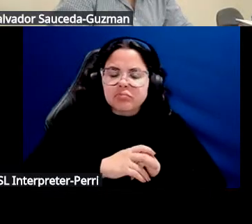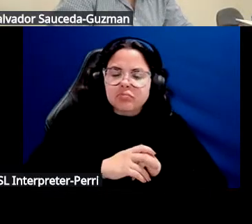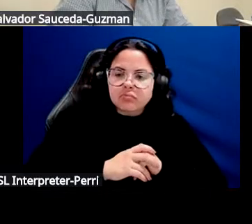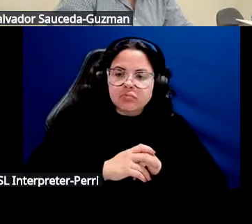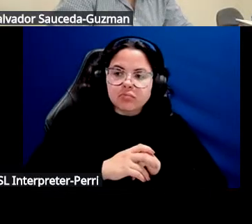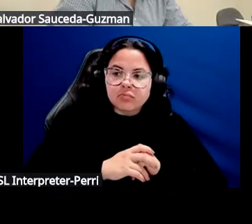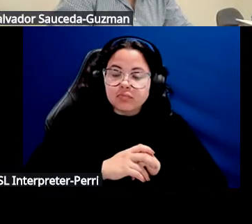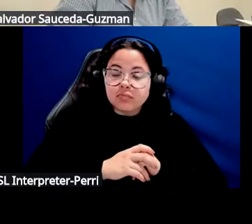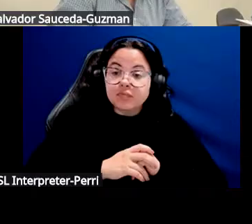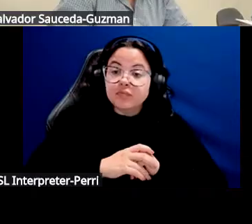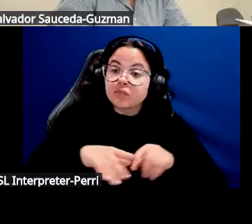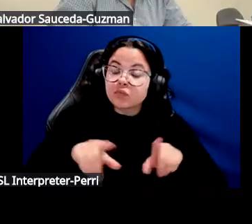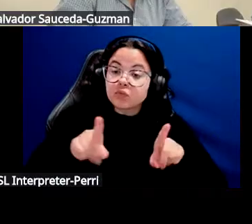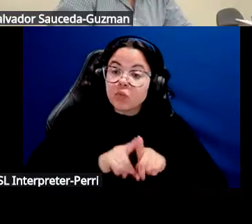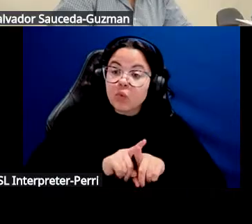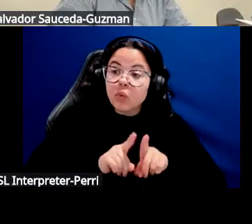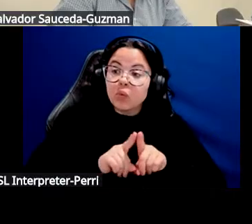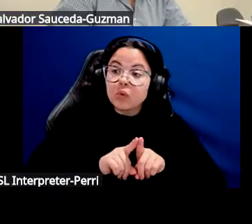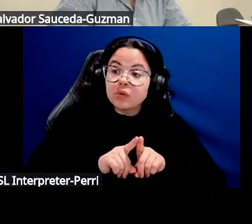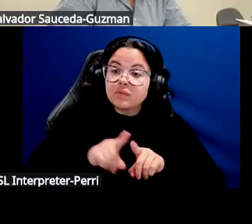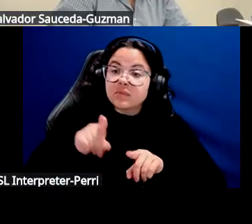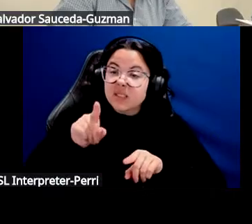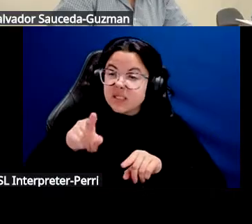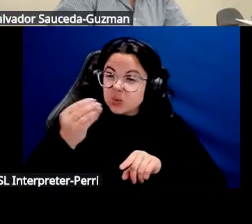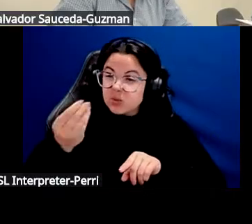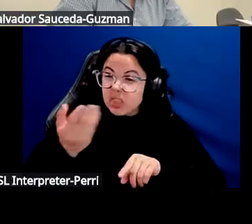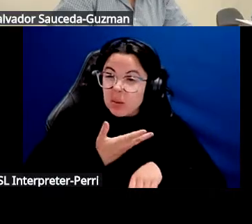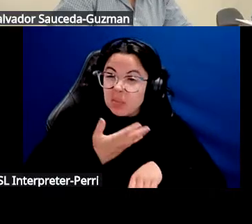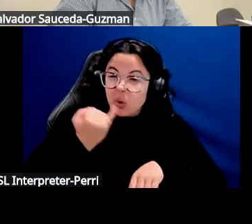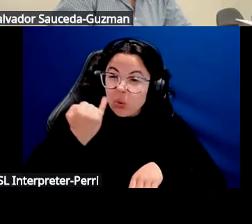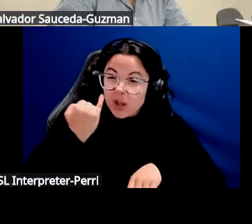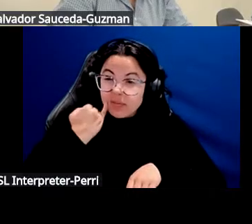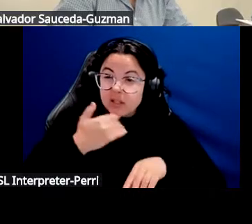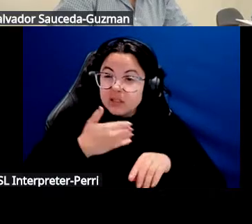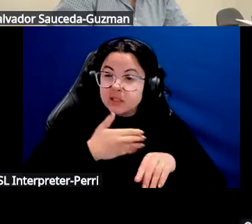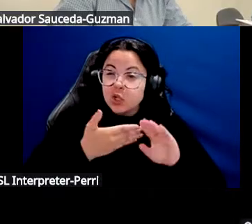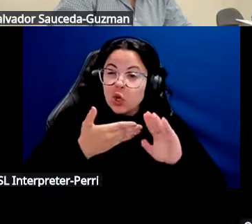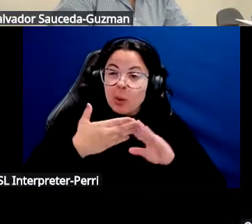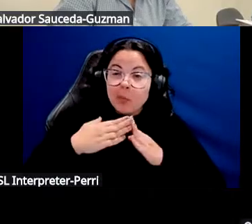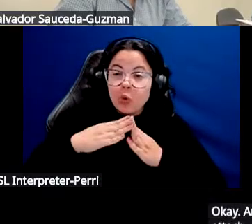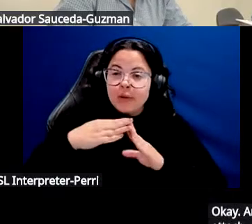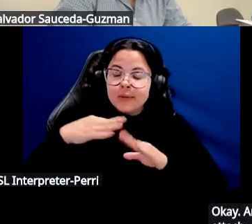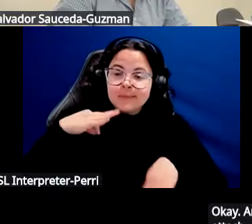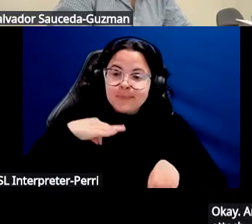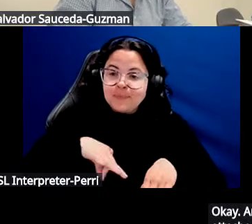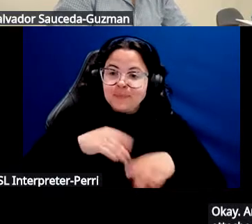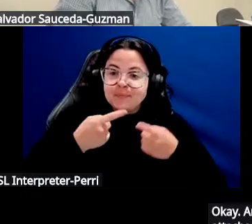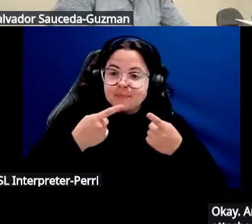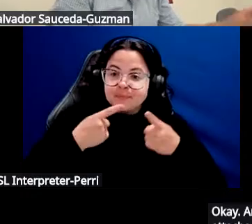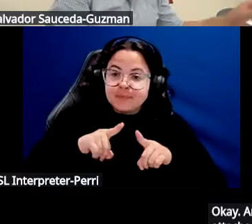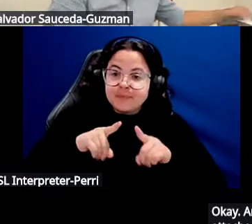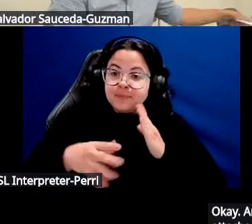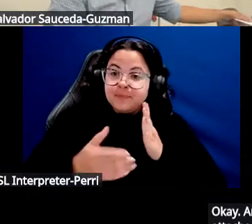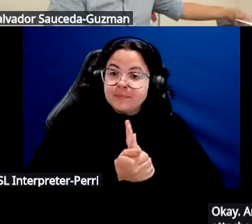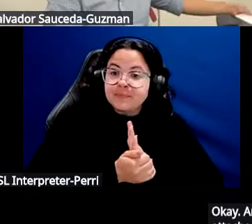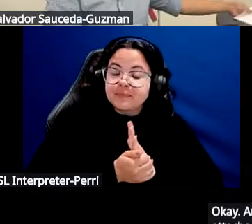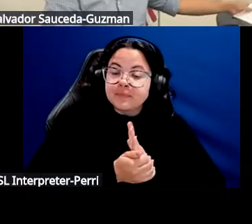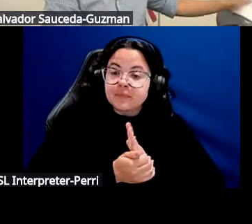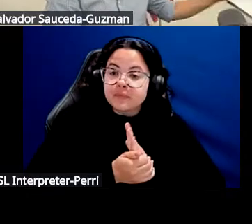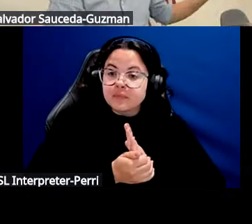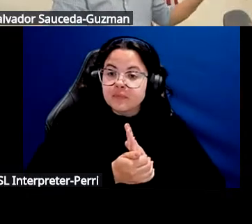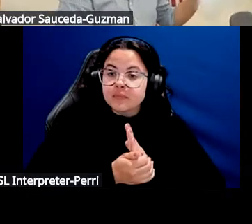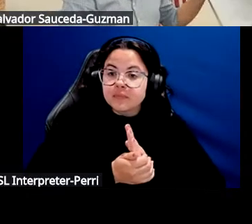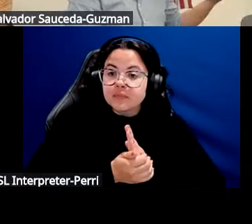And also, can you let me know if there's a community benefits agreement attached to the PUD? Or is